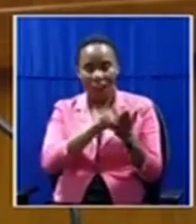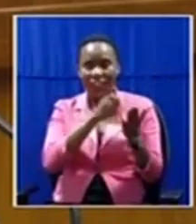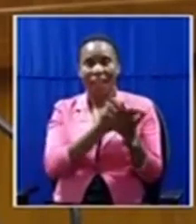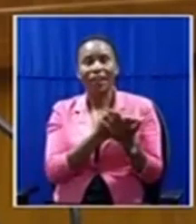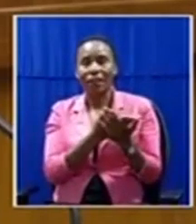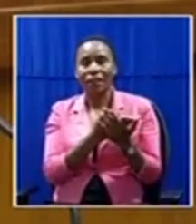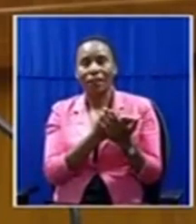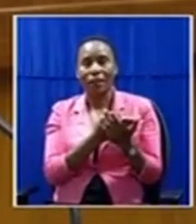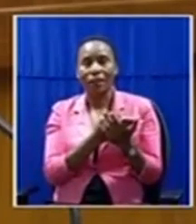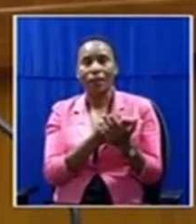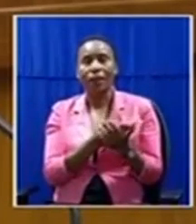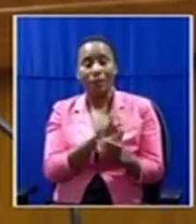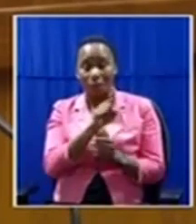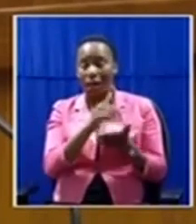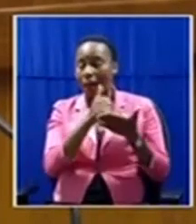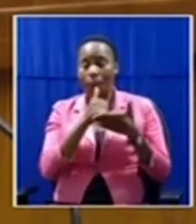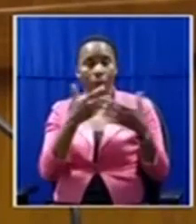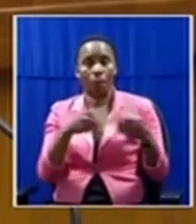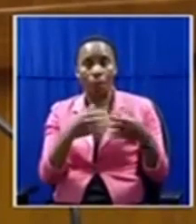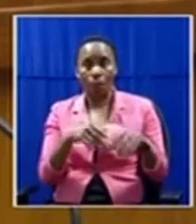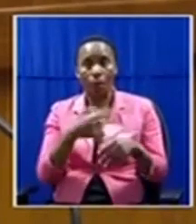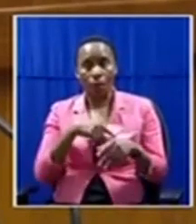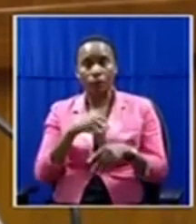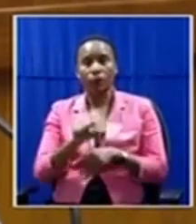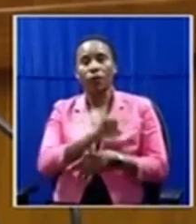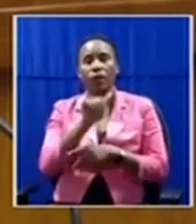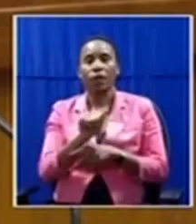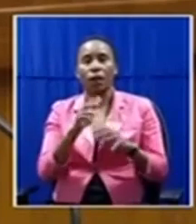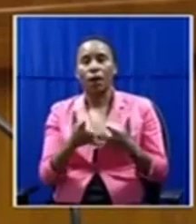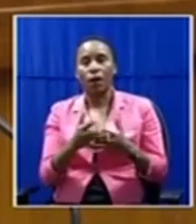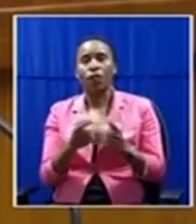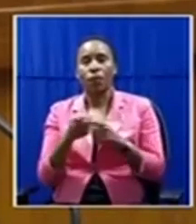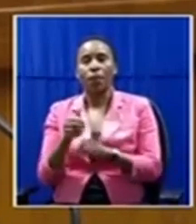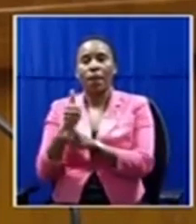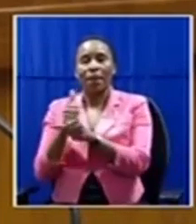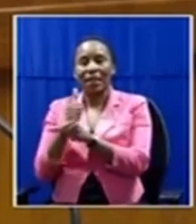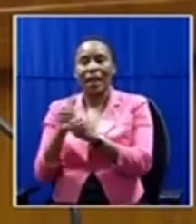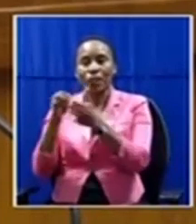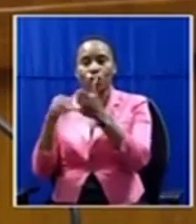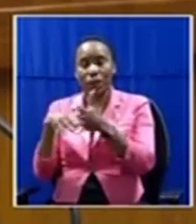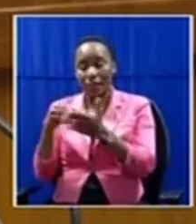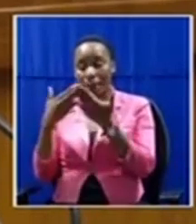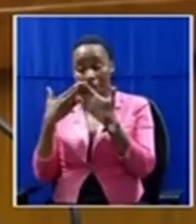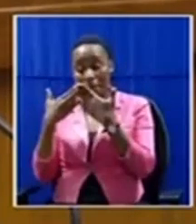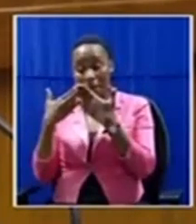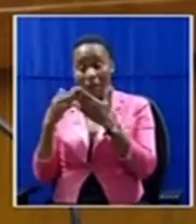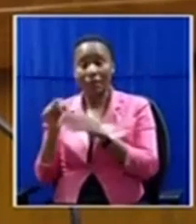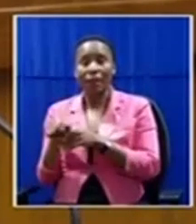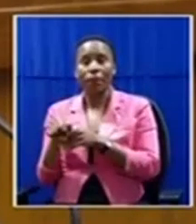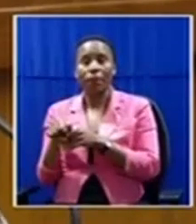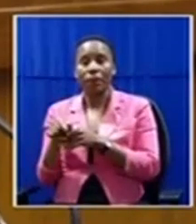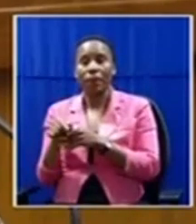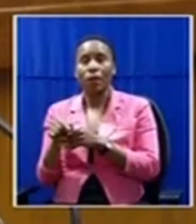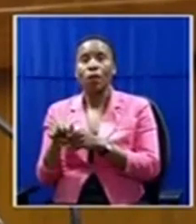And of course, they help us as South Africa in terms of medical students who are studying there, who